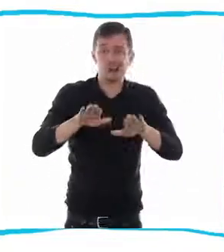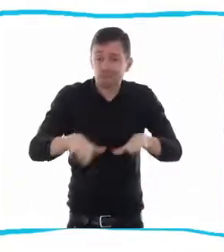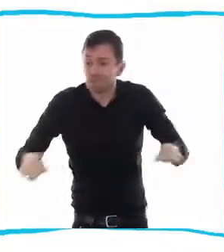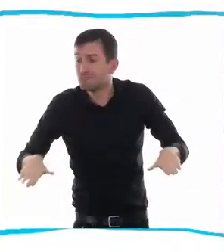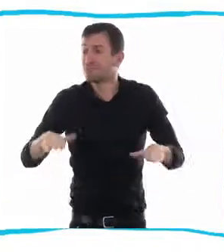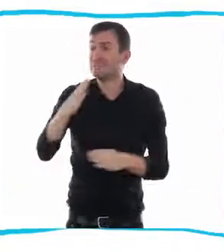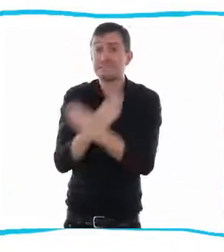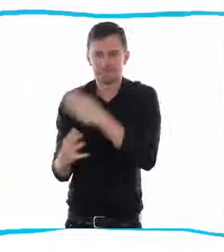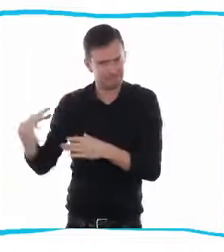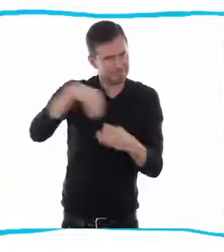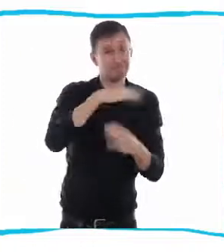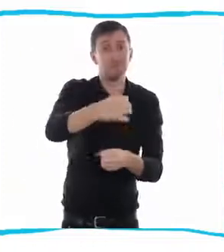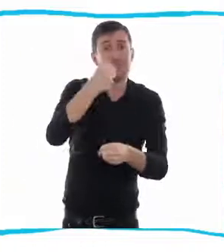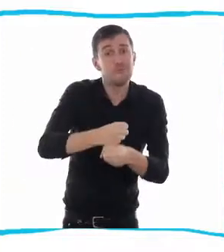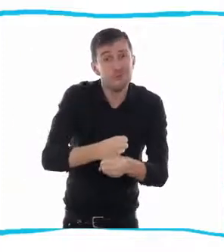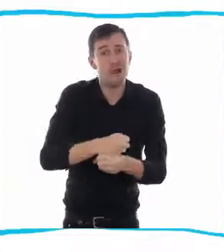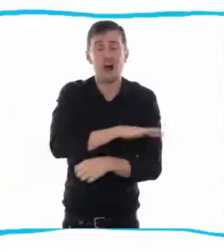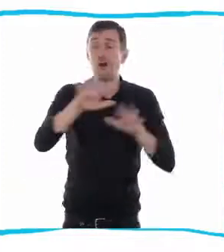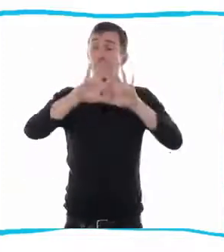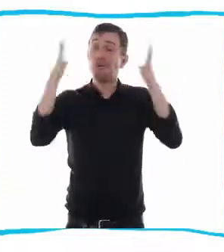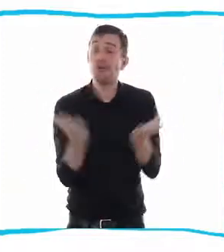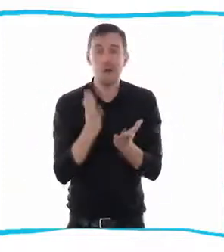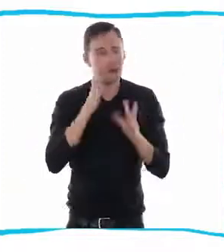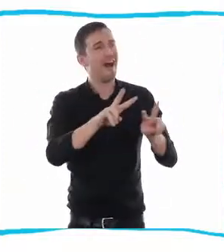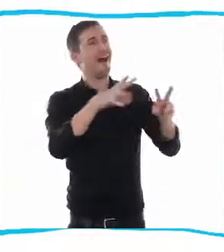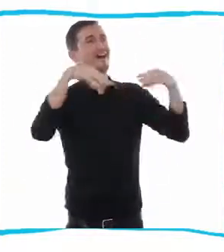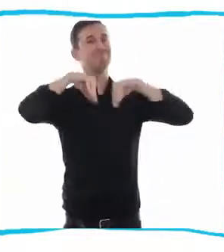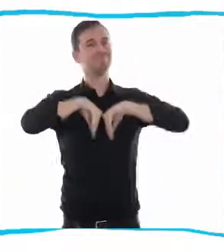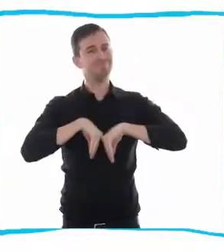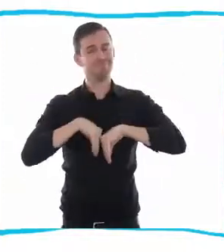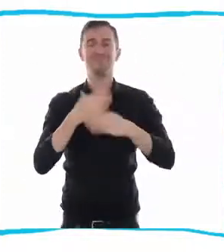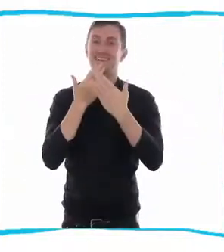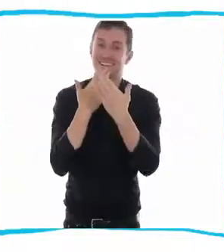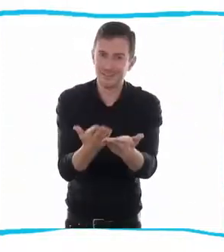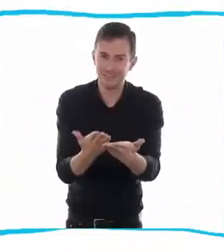disabilities all around the world. Thank you for your time.